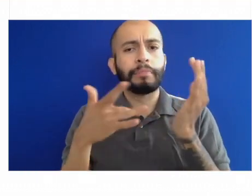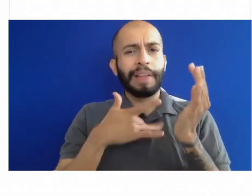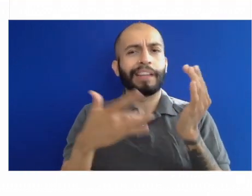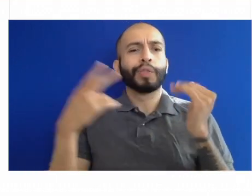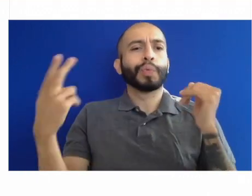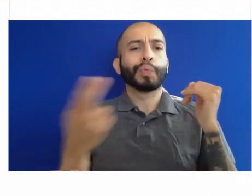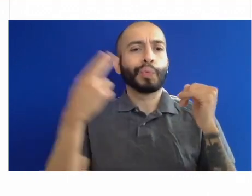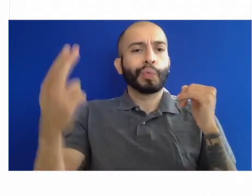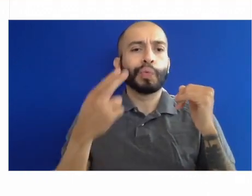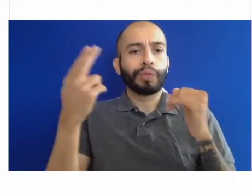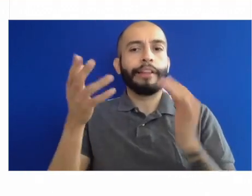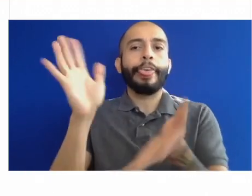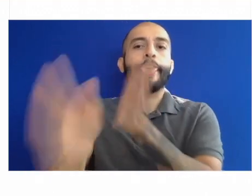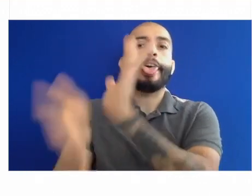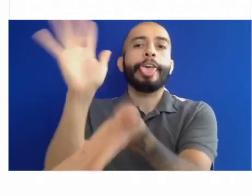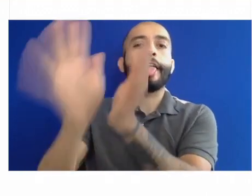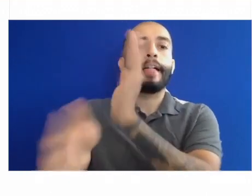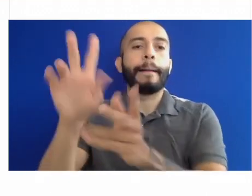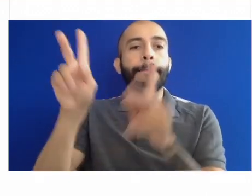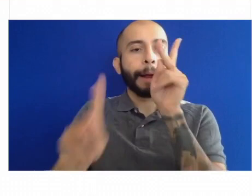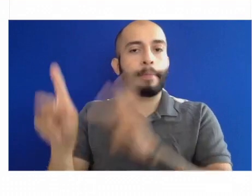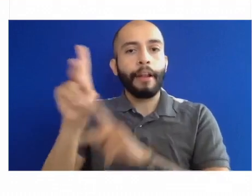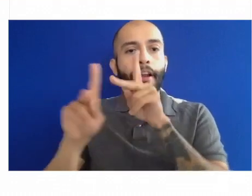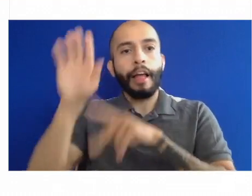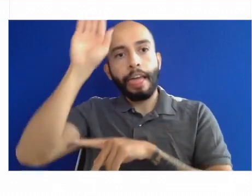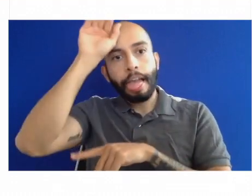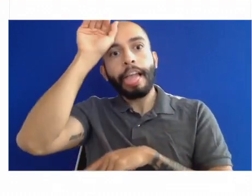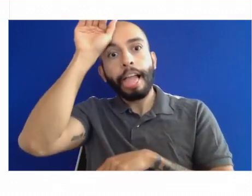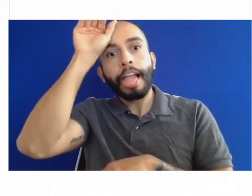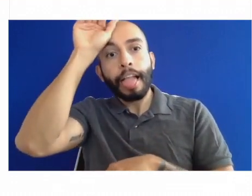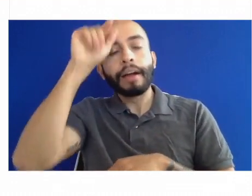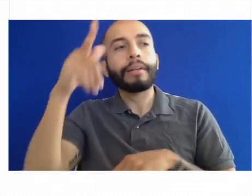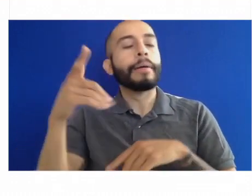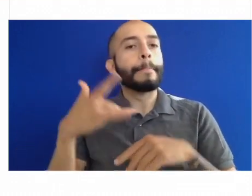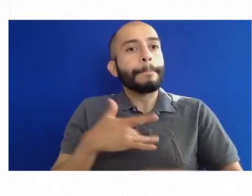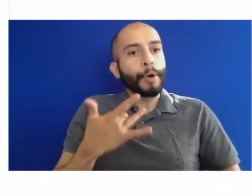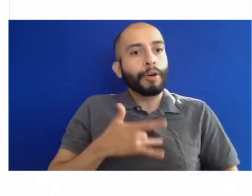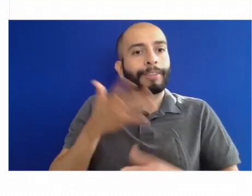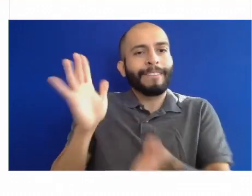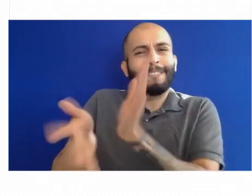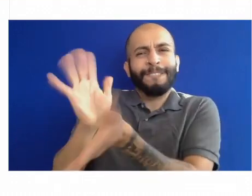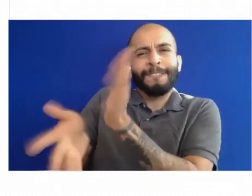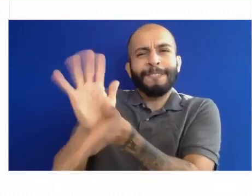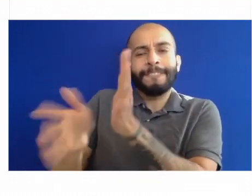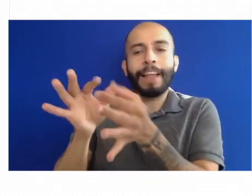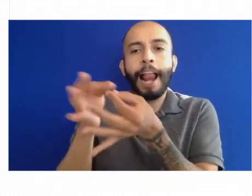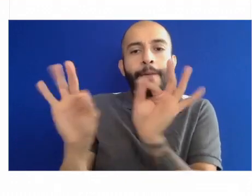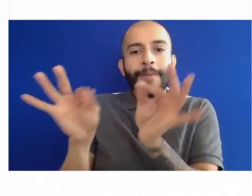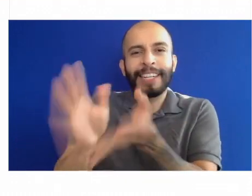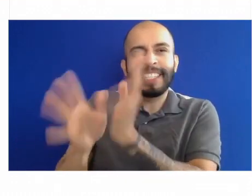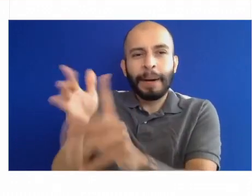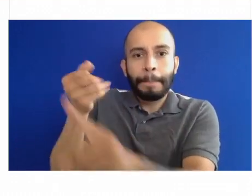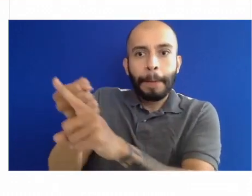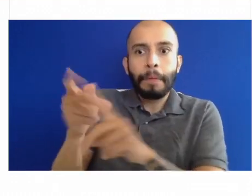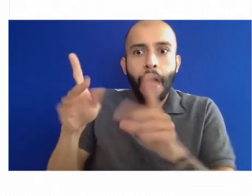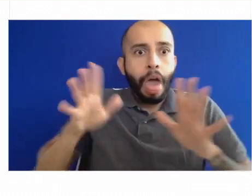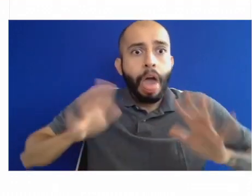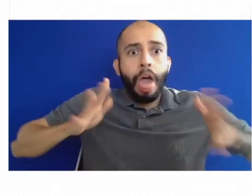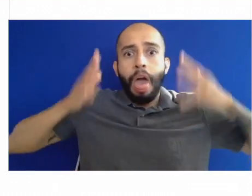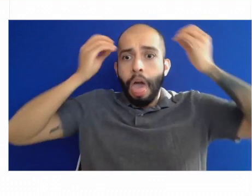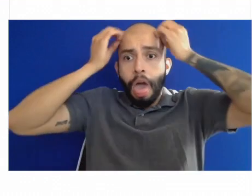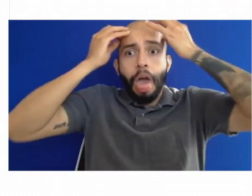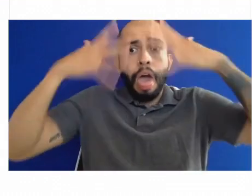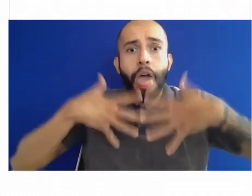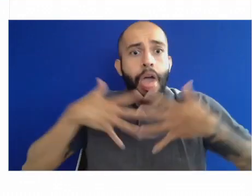right? If I, for example, tell a story about a baby that got hurt, had an adverse reaction to a